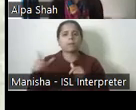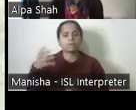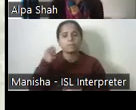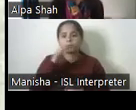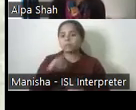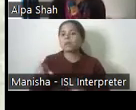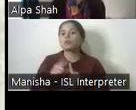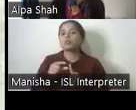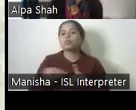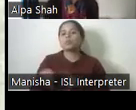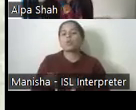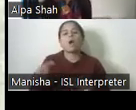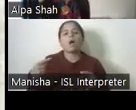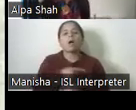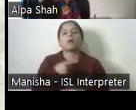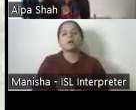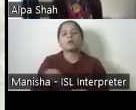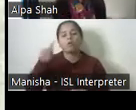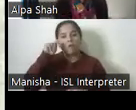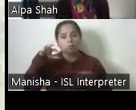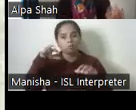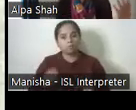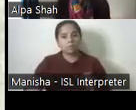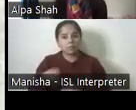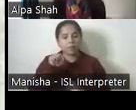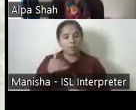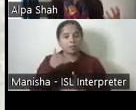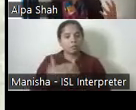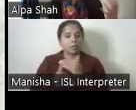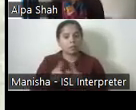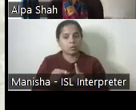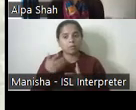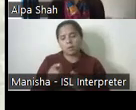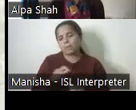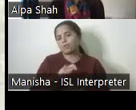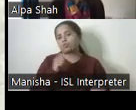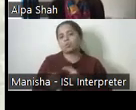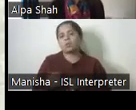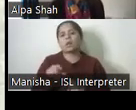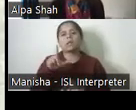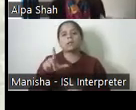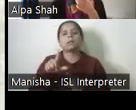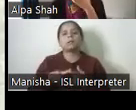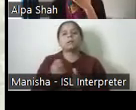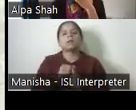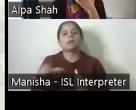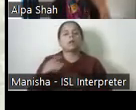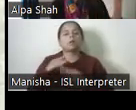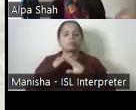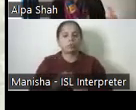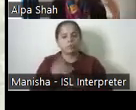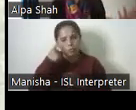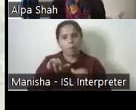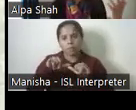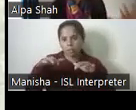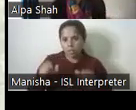waging wars against the colonial regime and the missionaries. This in turn won them legal protection over their land and forests. I'm thinking about,